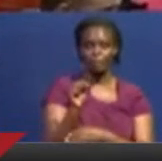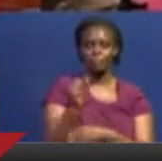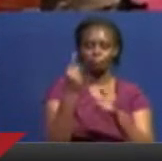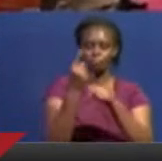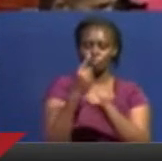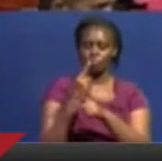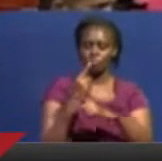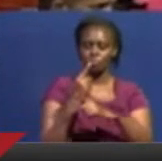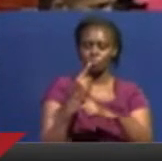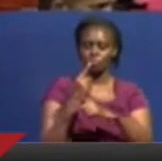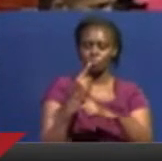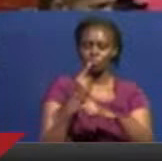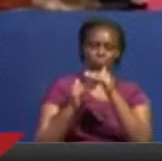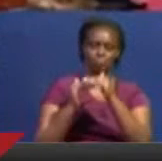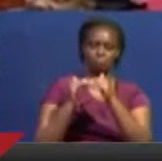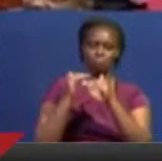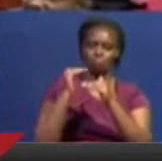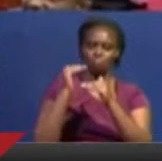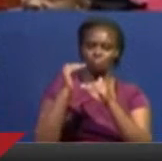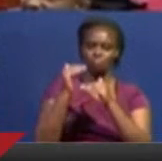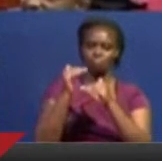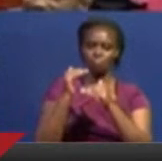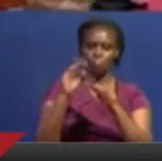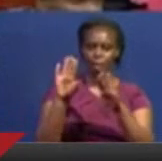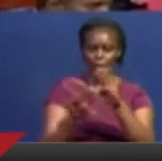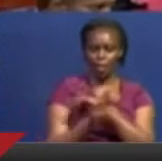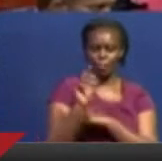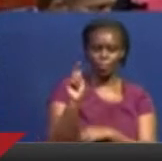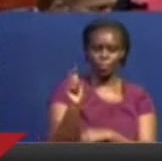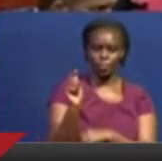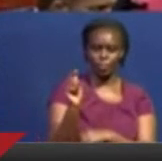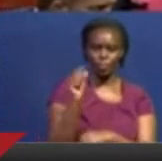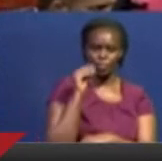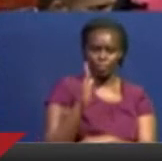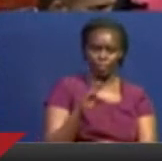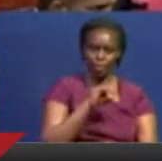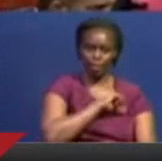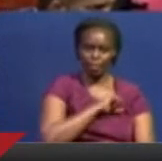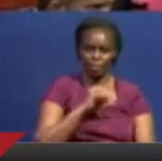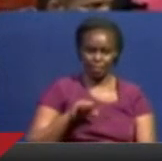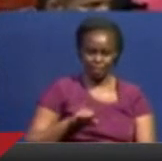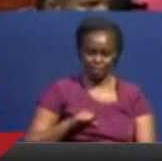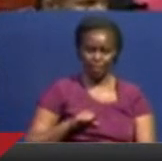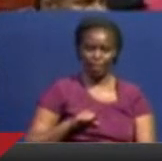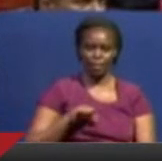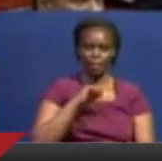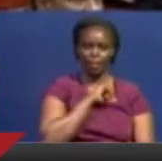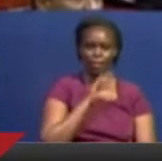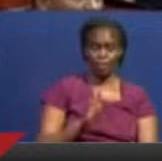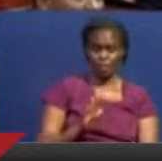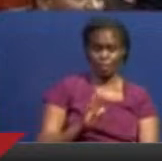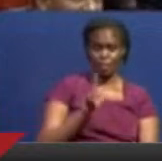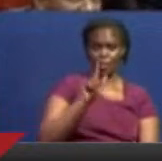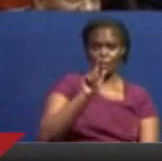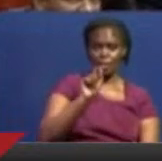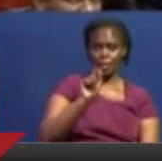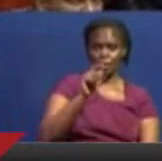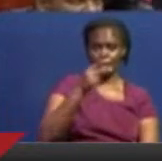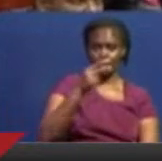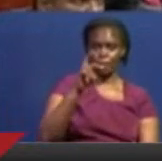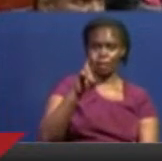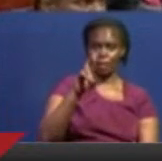different capacities, among them the Deputy Speaker of the Senate, the Senator for Tharaka Nithi